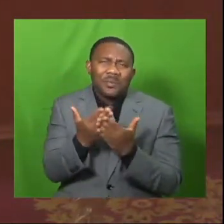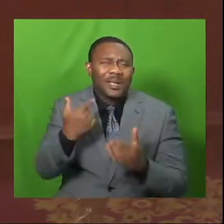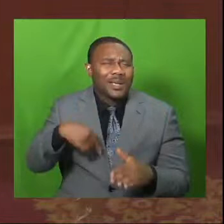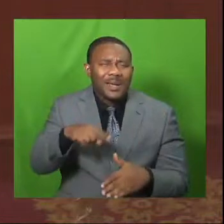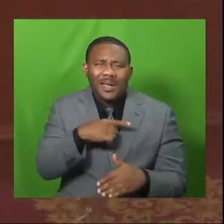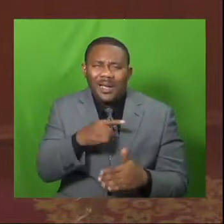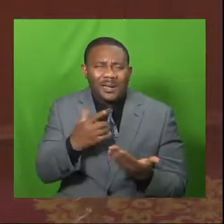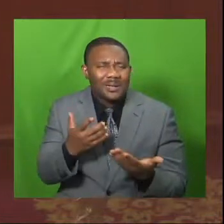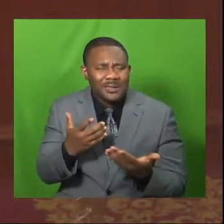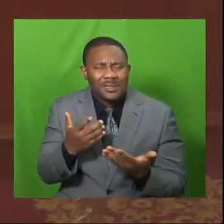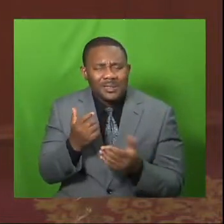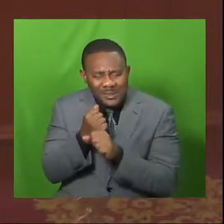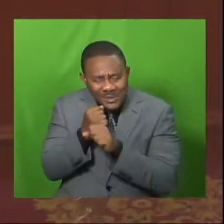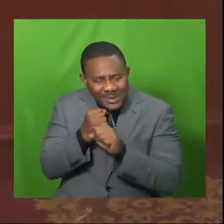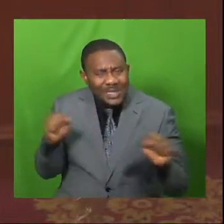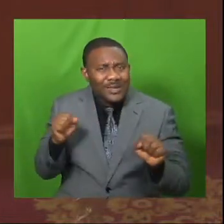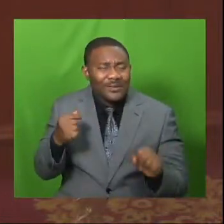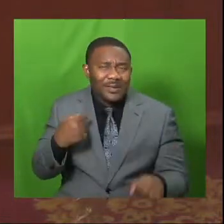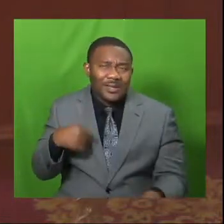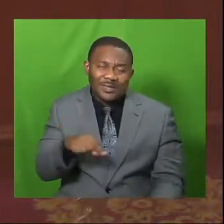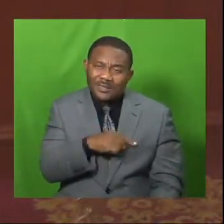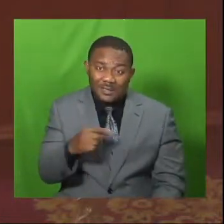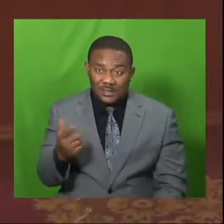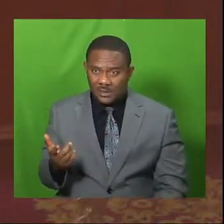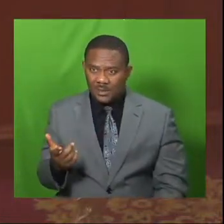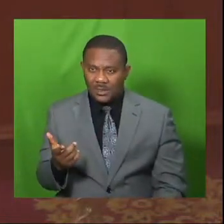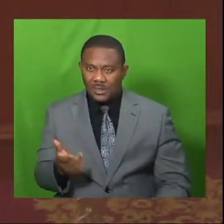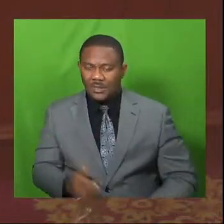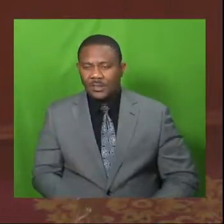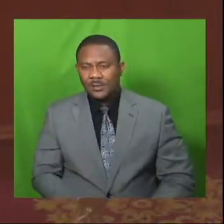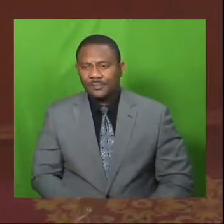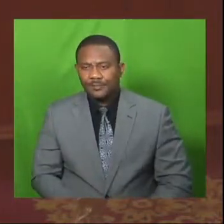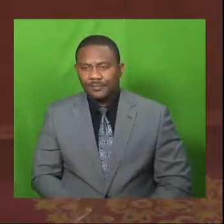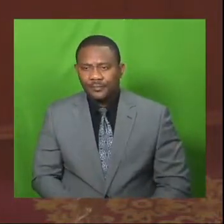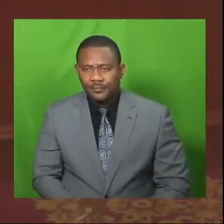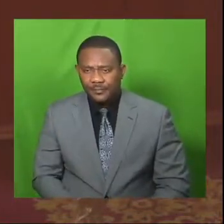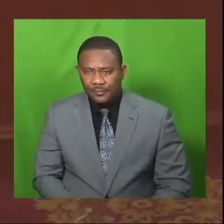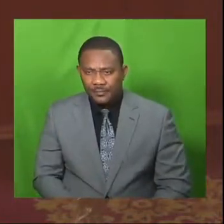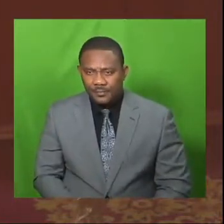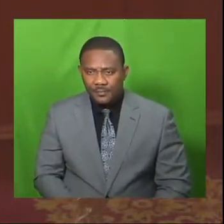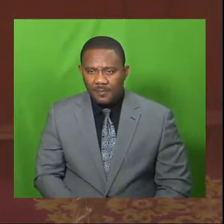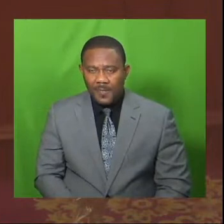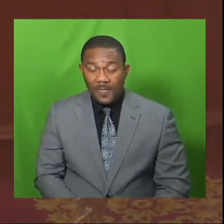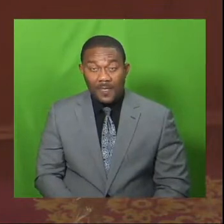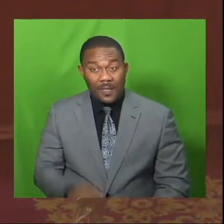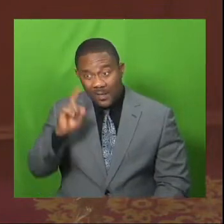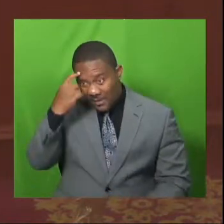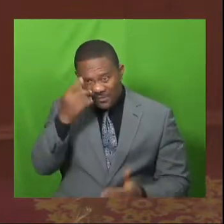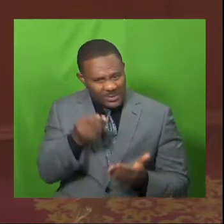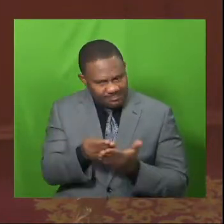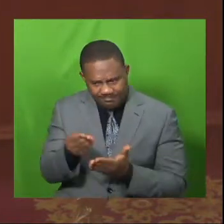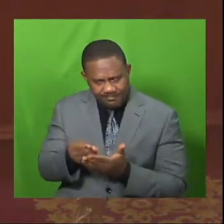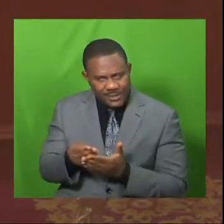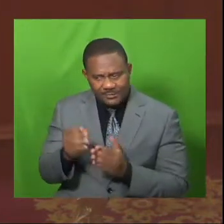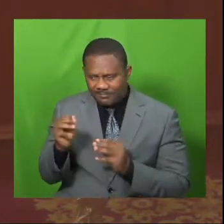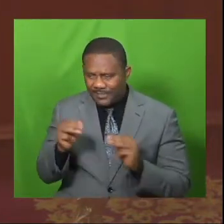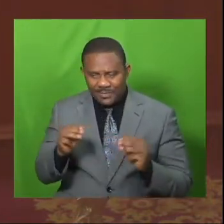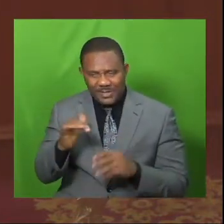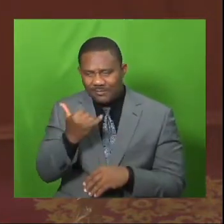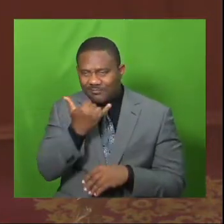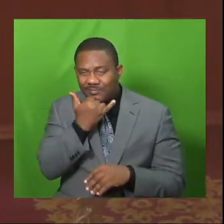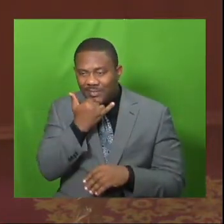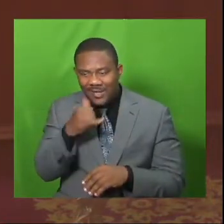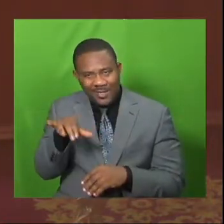wickedness of this government. Mr. Speaker, recklessness in managing our fiscal and in managing our public debt is